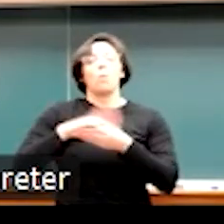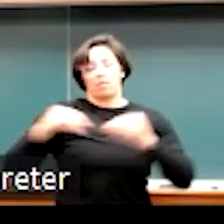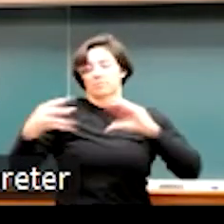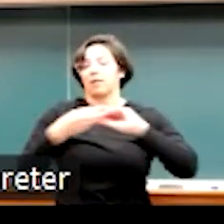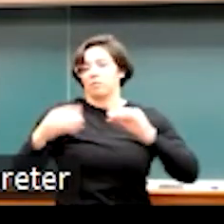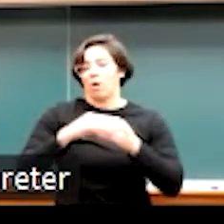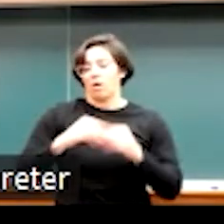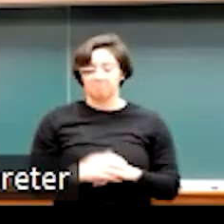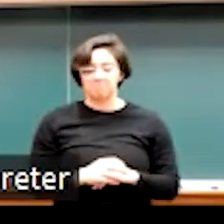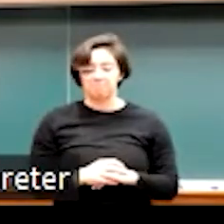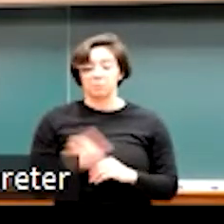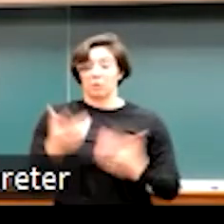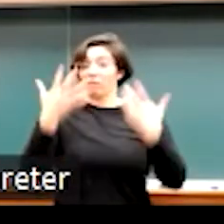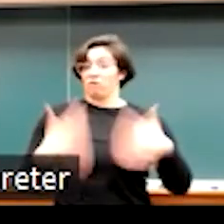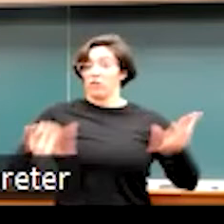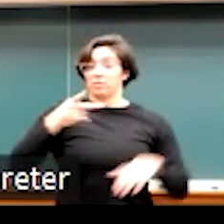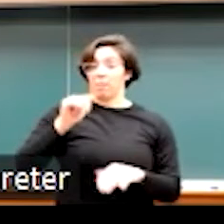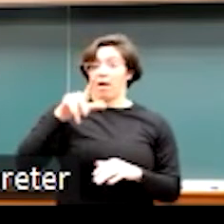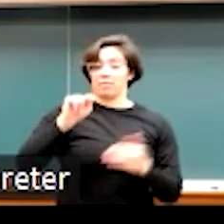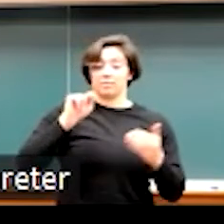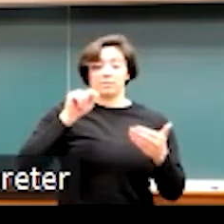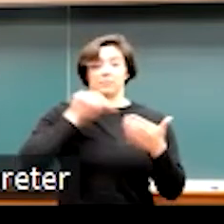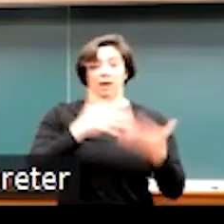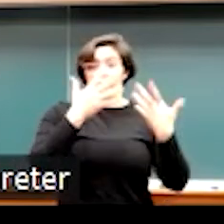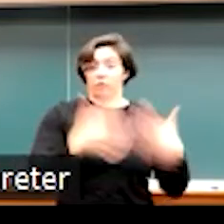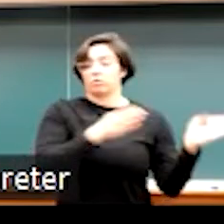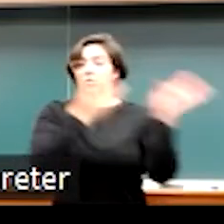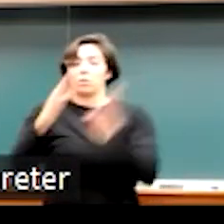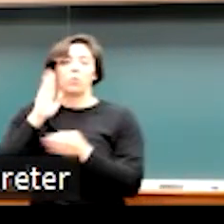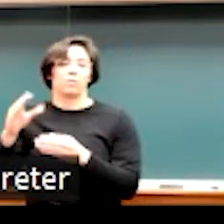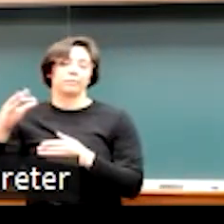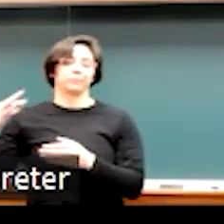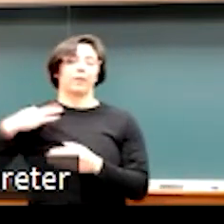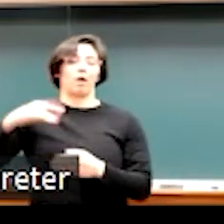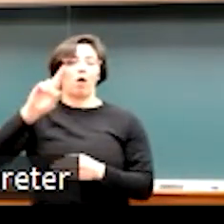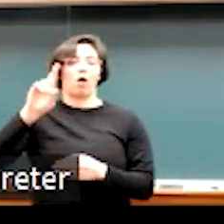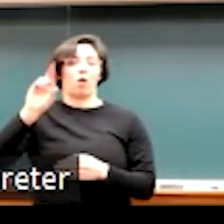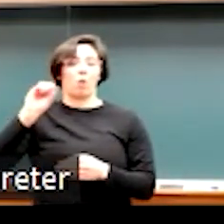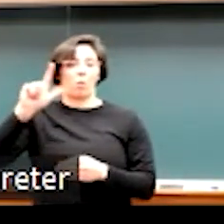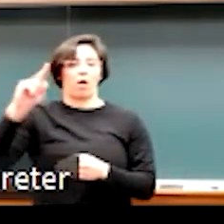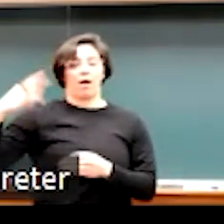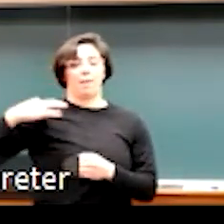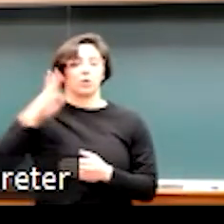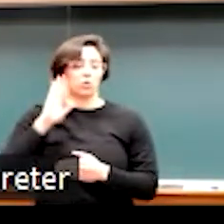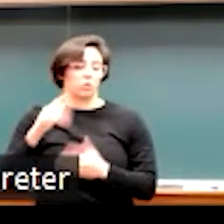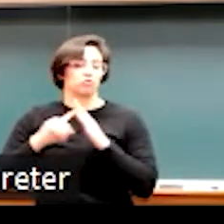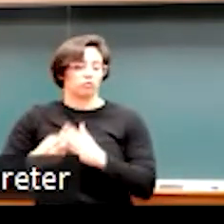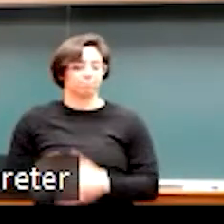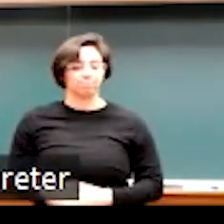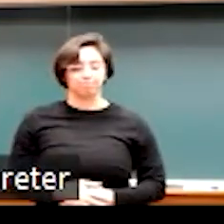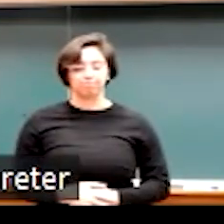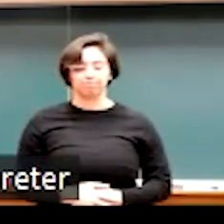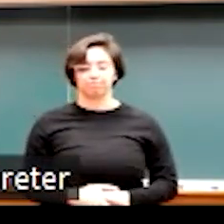this is a pilot study that's finished, and then we'll be preparing the R01 application to follow up on that. All